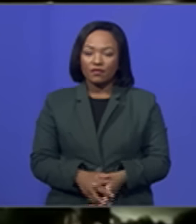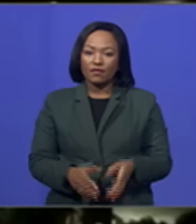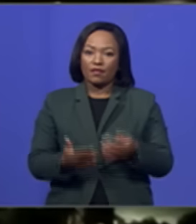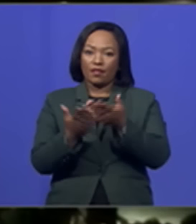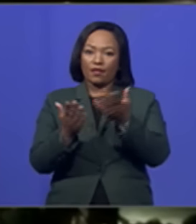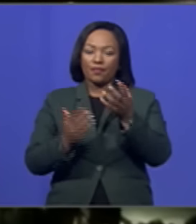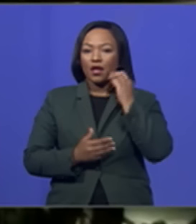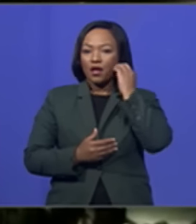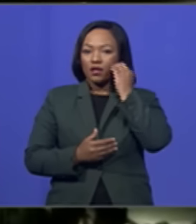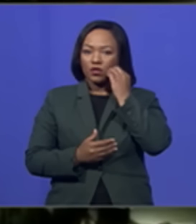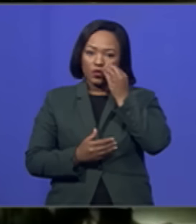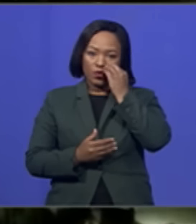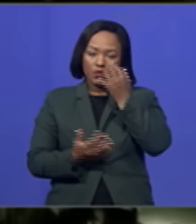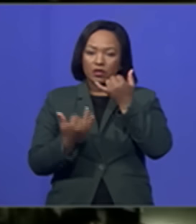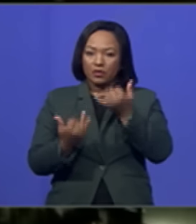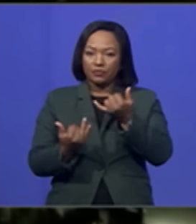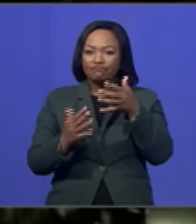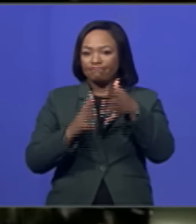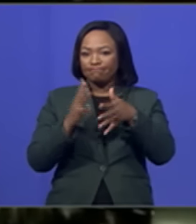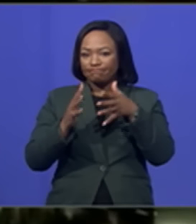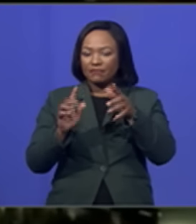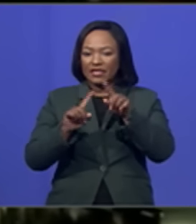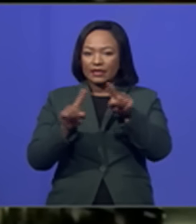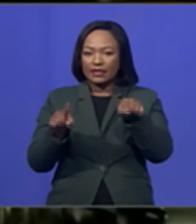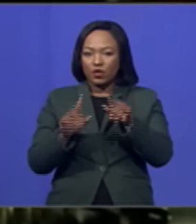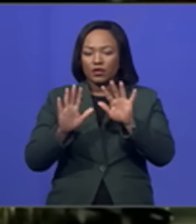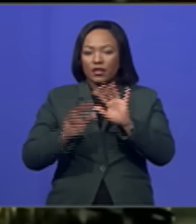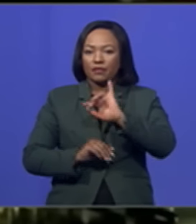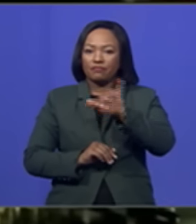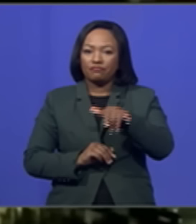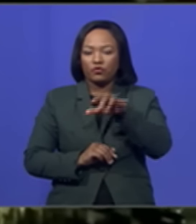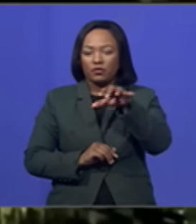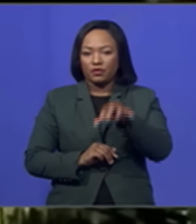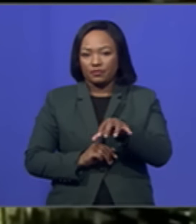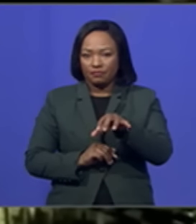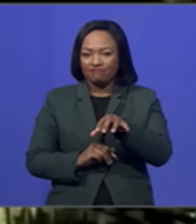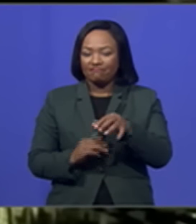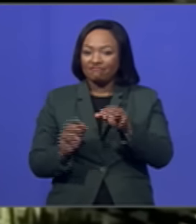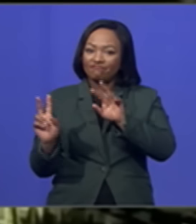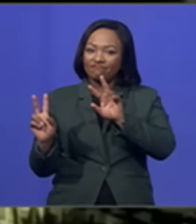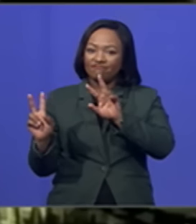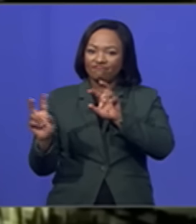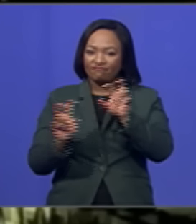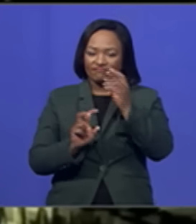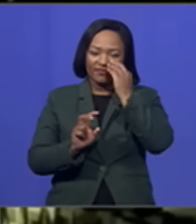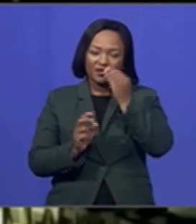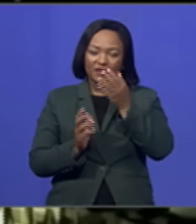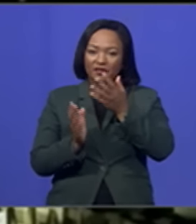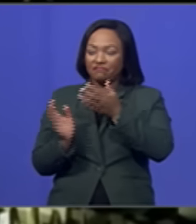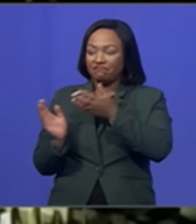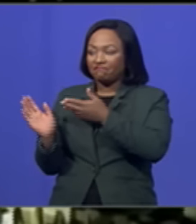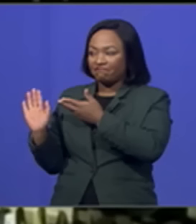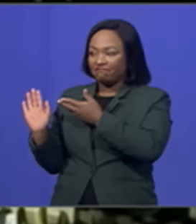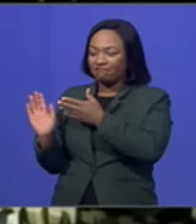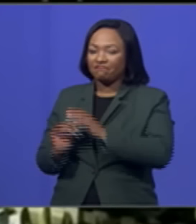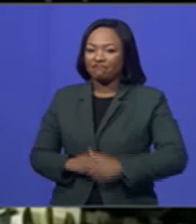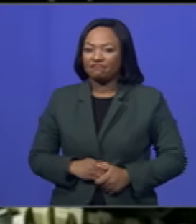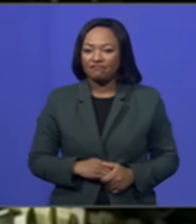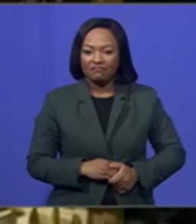kgaso ena ditaba tsa Sesotho re utlwisetsa yona ka botloloha re le Studio 10 Auckland Park Johannesburg dihloho tsa tsona ke tsena di